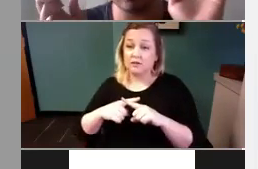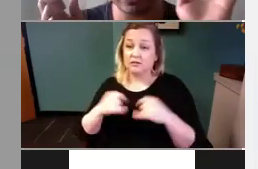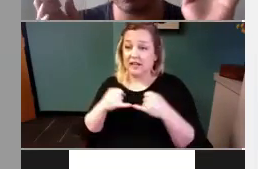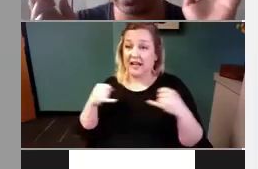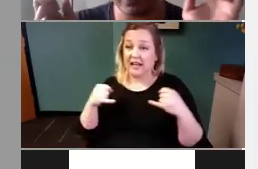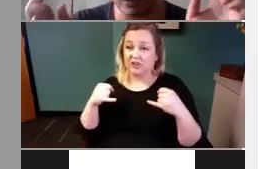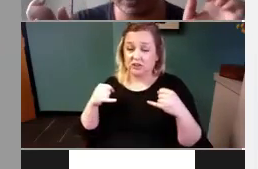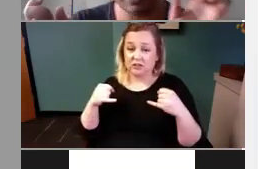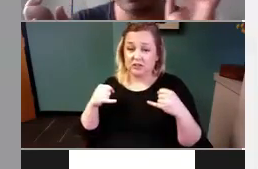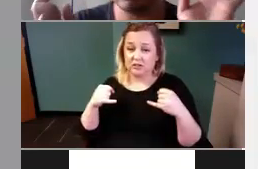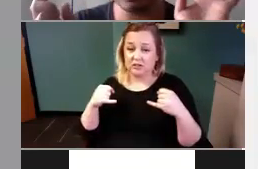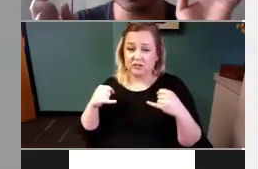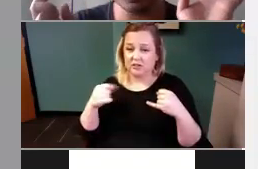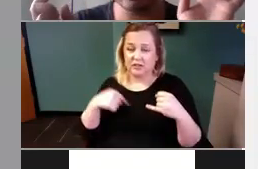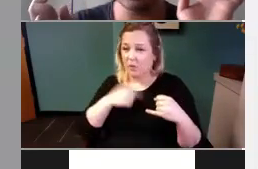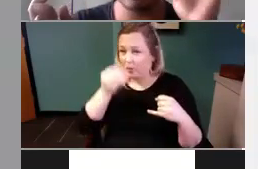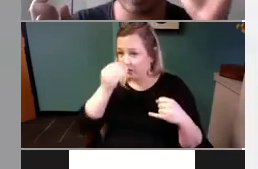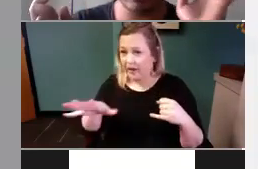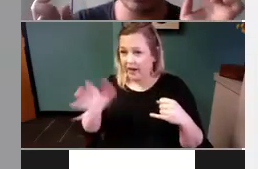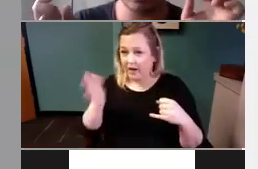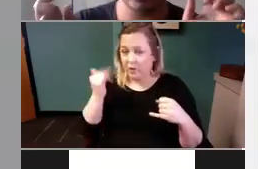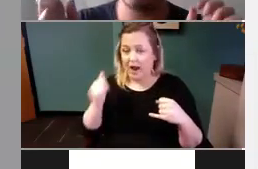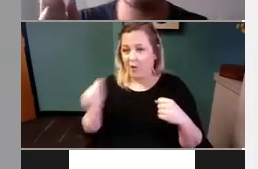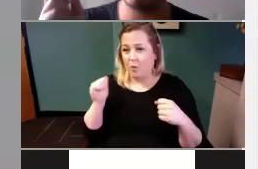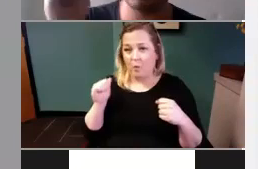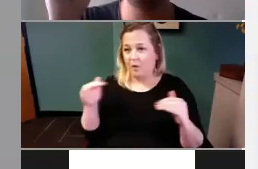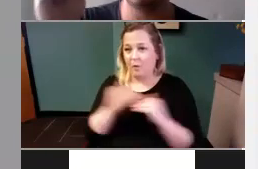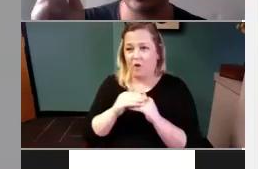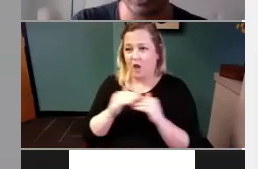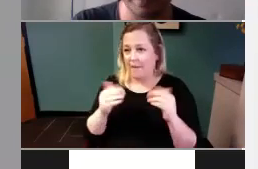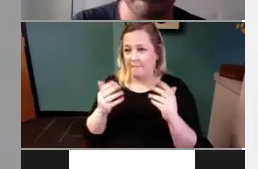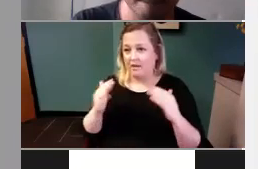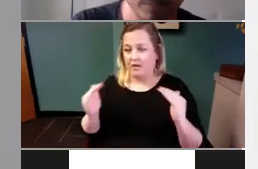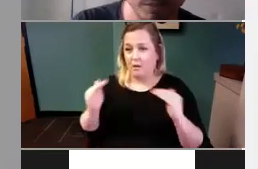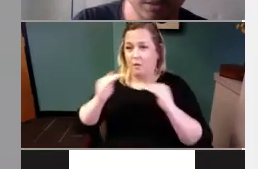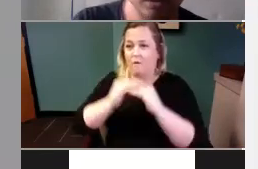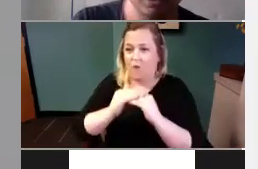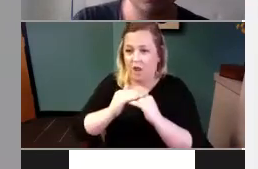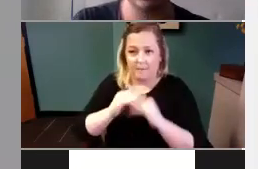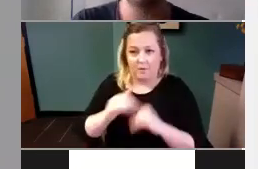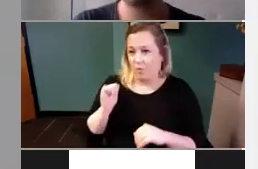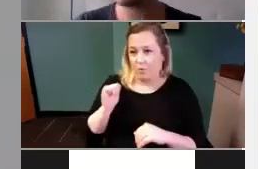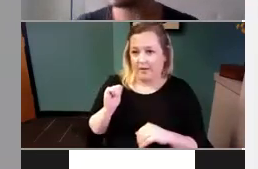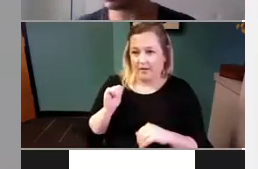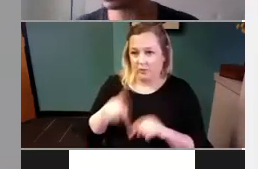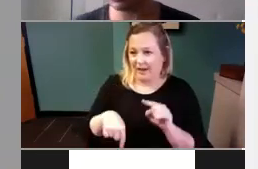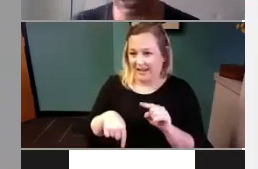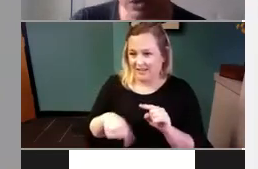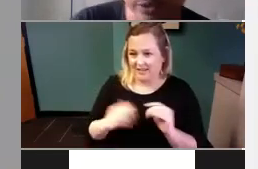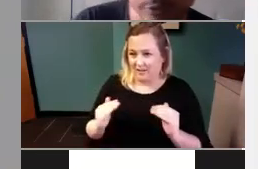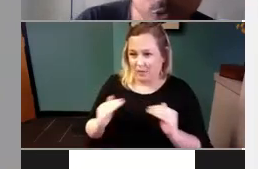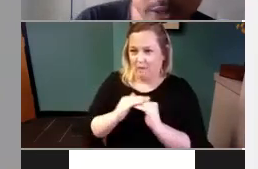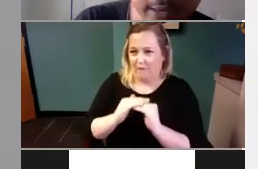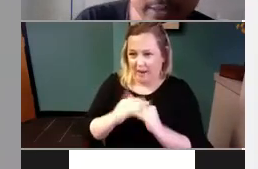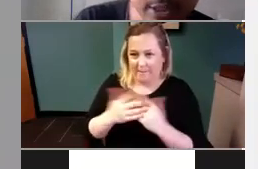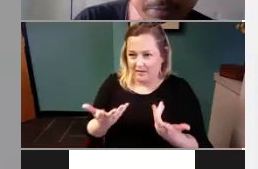going to be overlapped in any way. The pre-values, post values for one node cannot overlap the other. Okay. So